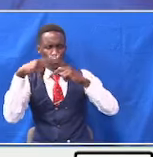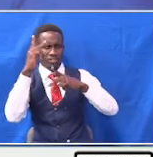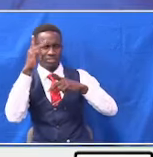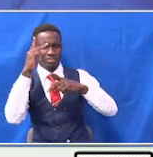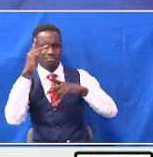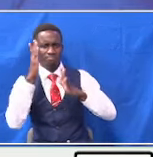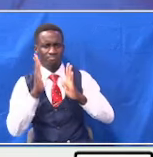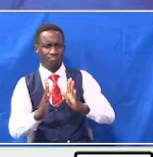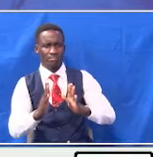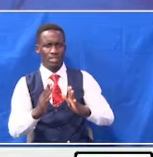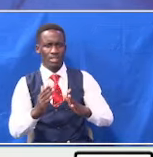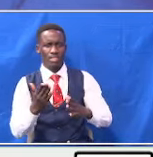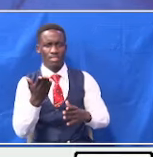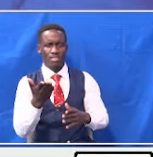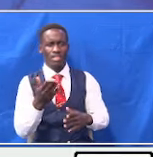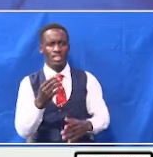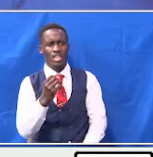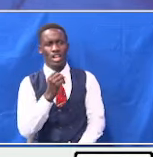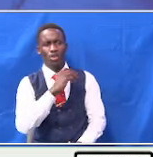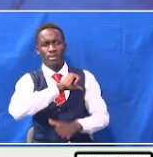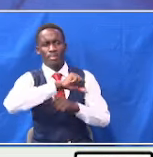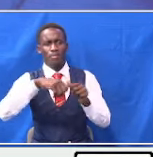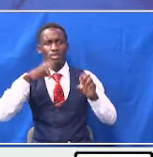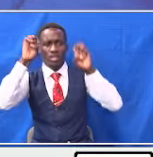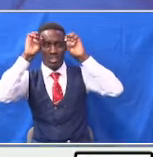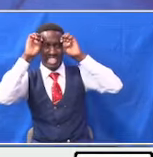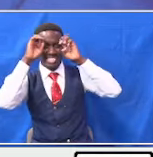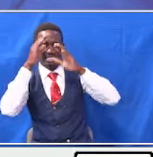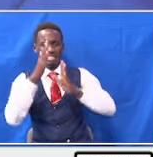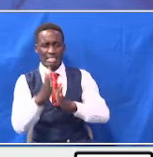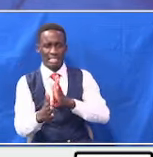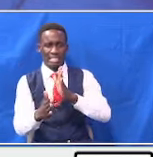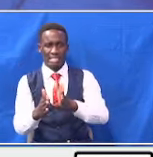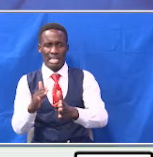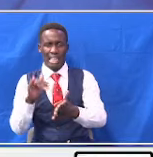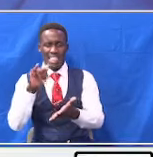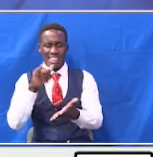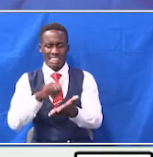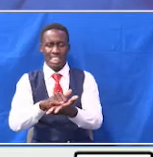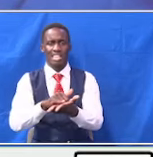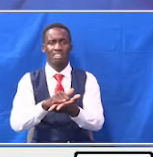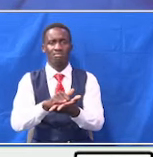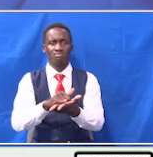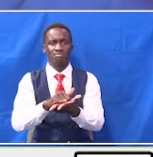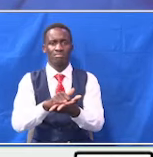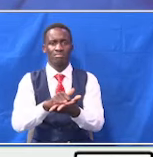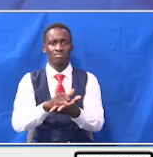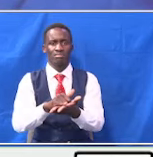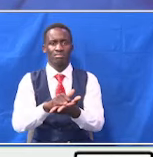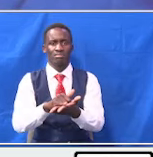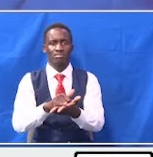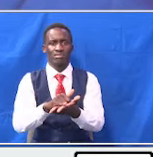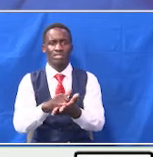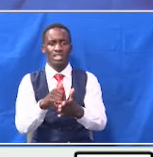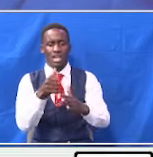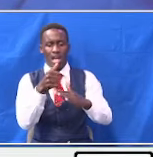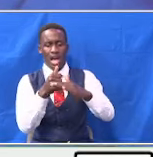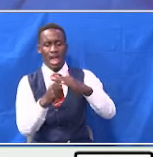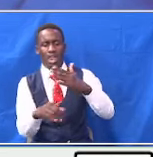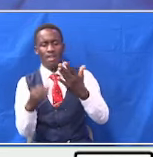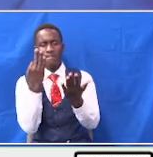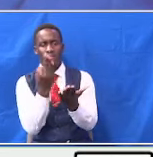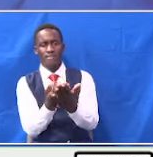It's been a criticism of the Kenyan education system that it is either inefficient or underfunded, that